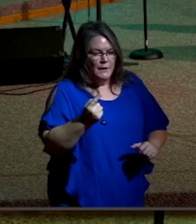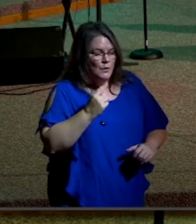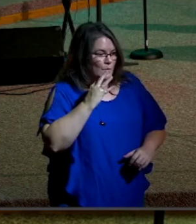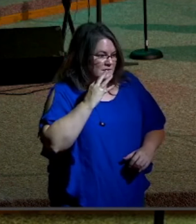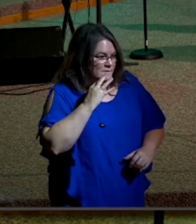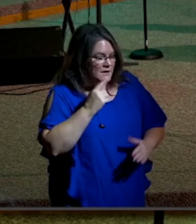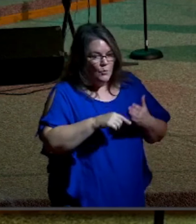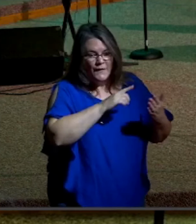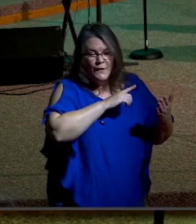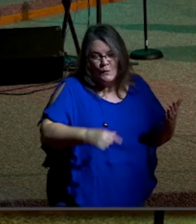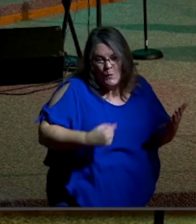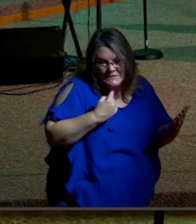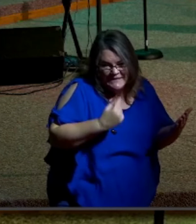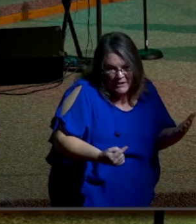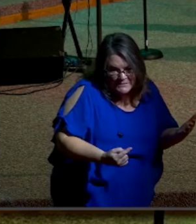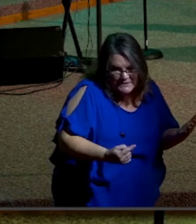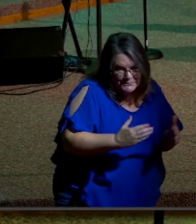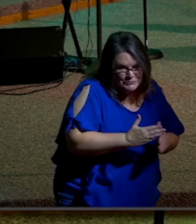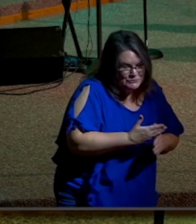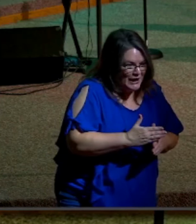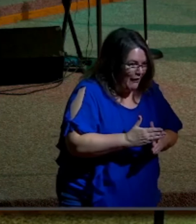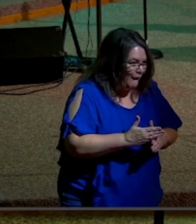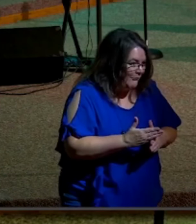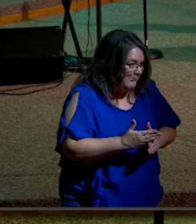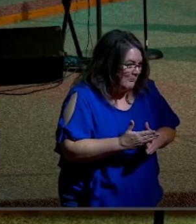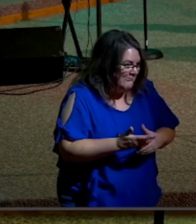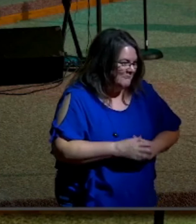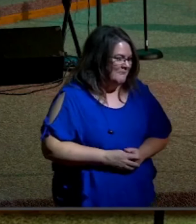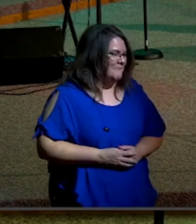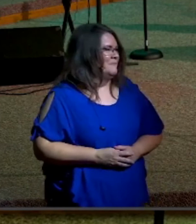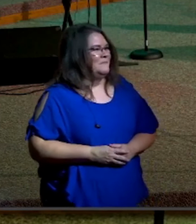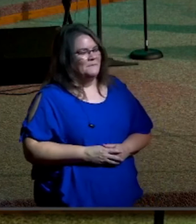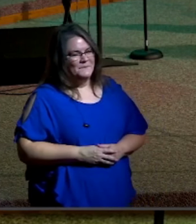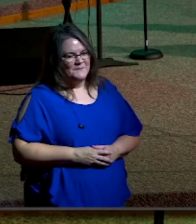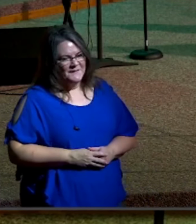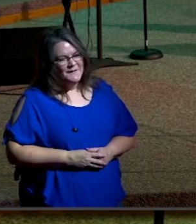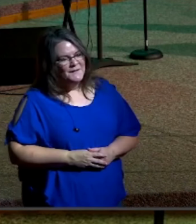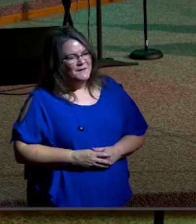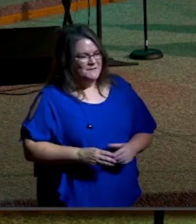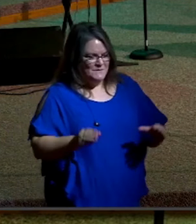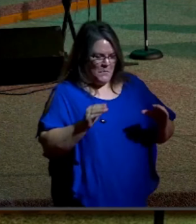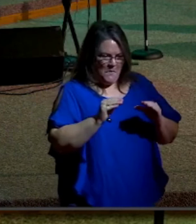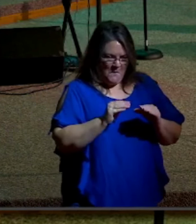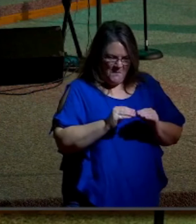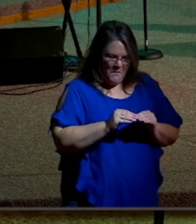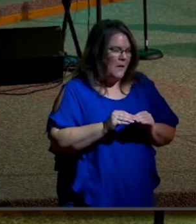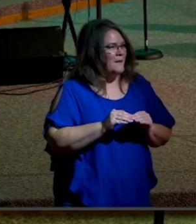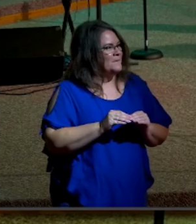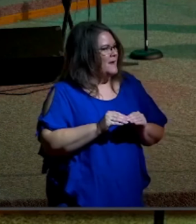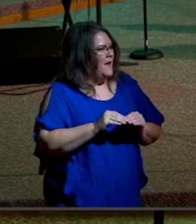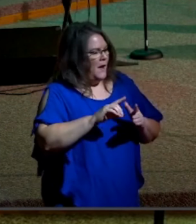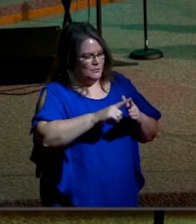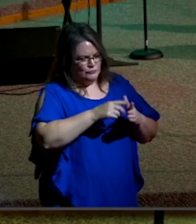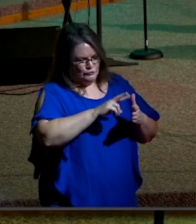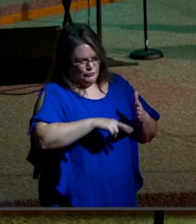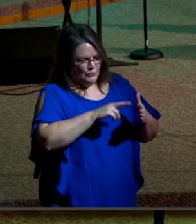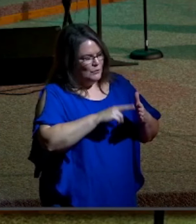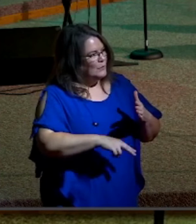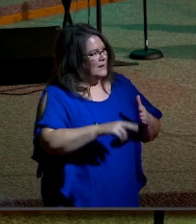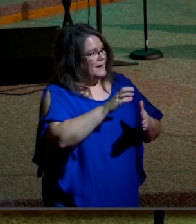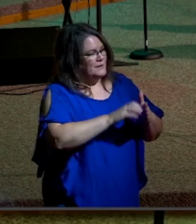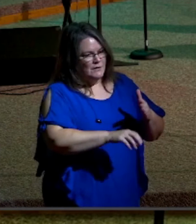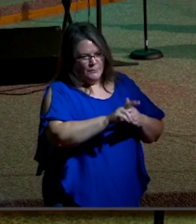Lord tells him to share. So to give us more biblical context, I'm going to start our reading in chapter 22,